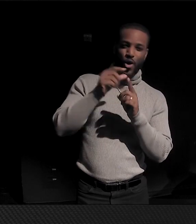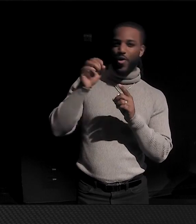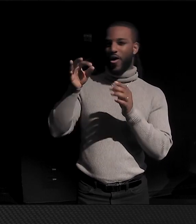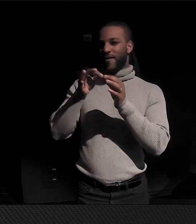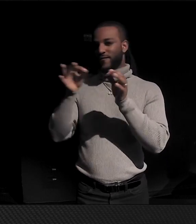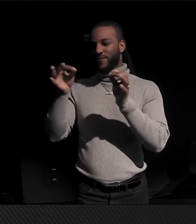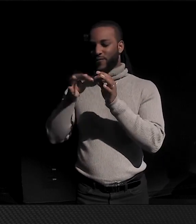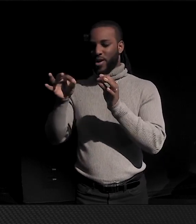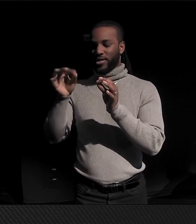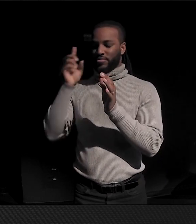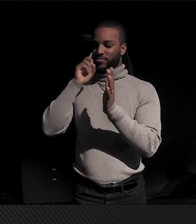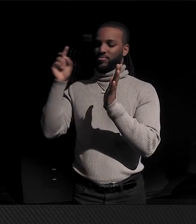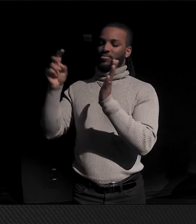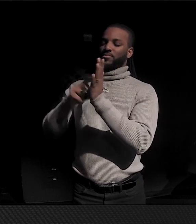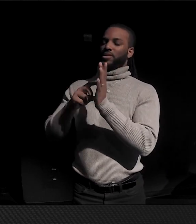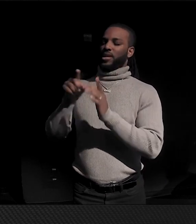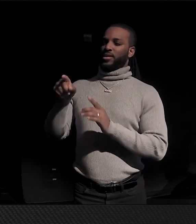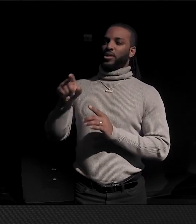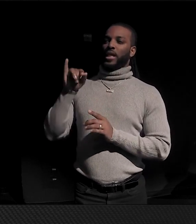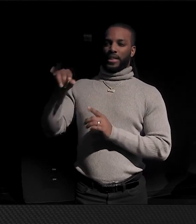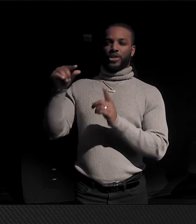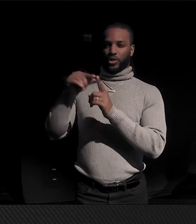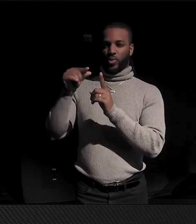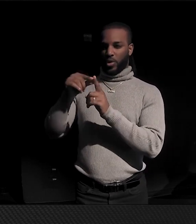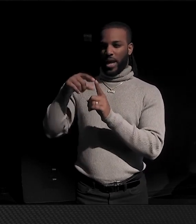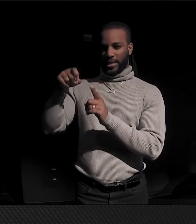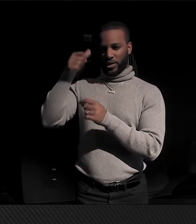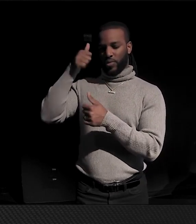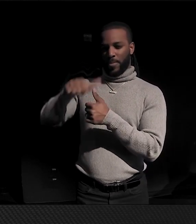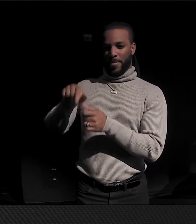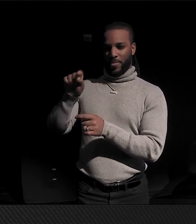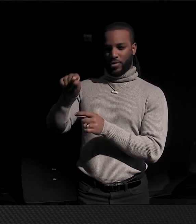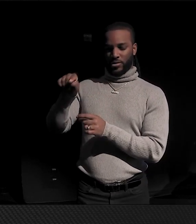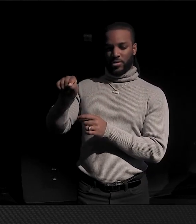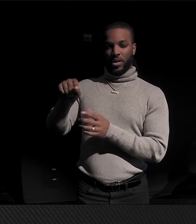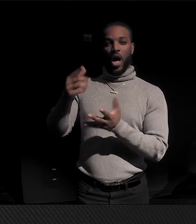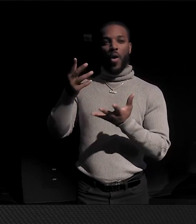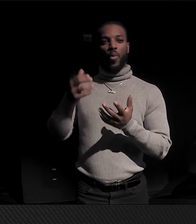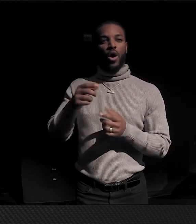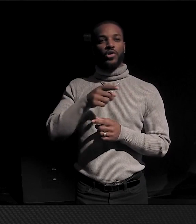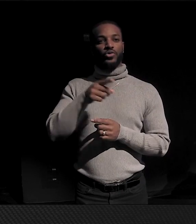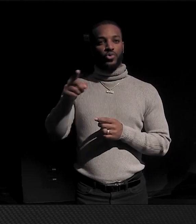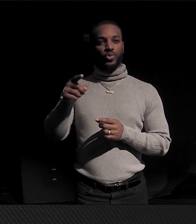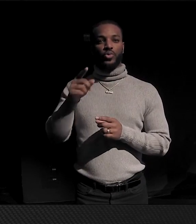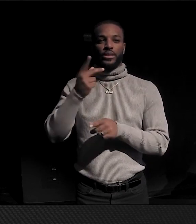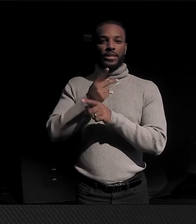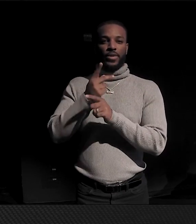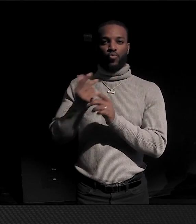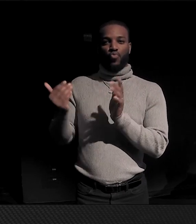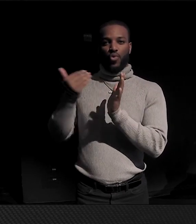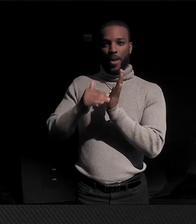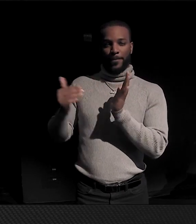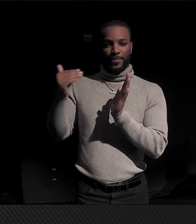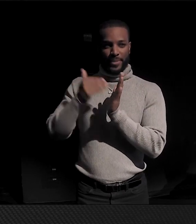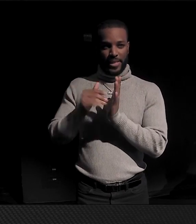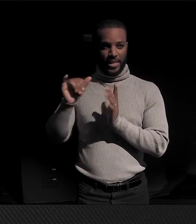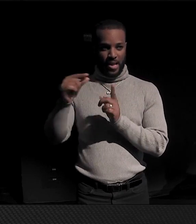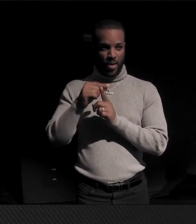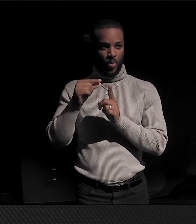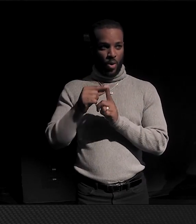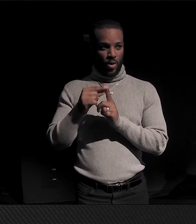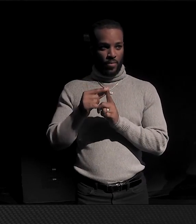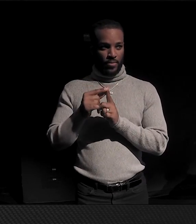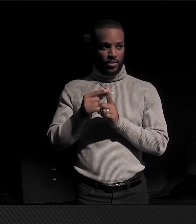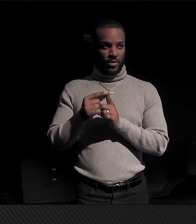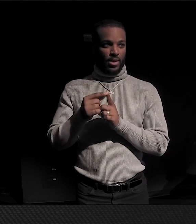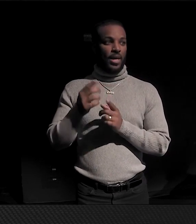jumps out at you, and you're like, this is the word I need to hold on to. I want you to keep repeating that. And maybe that's where you're